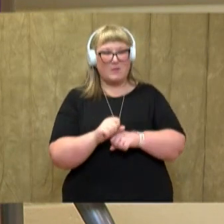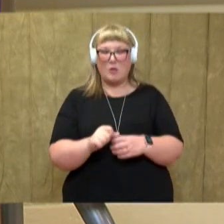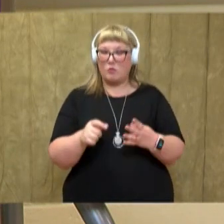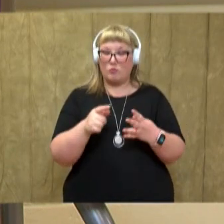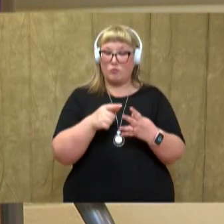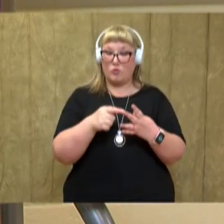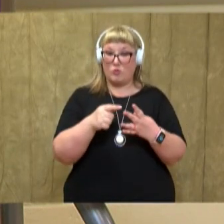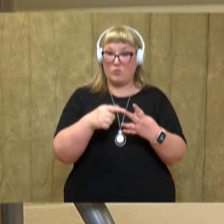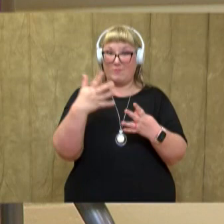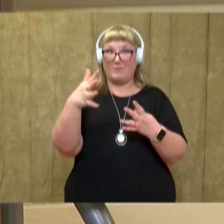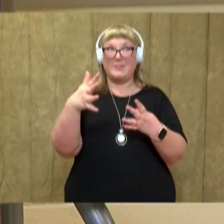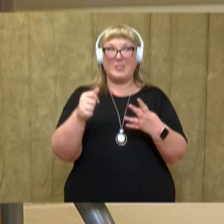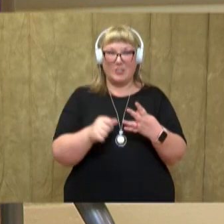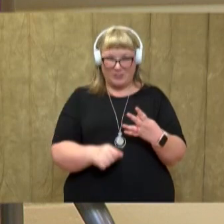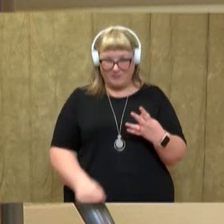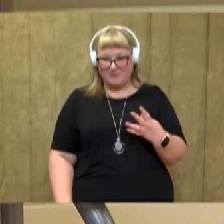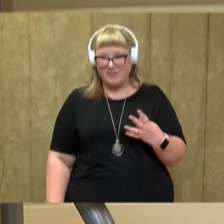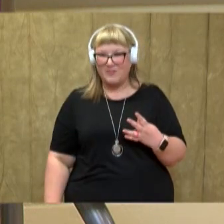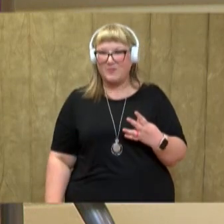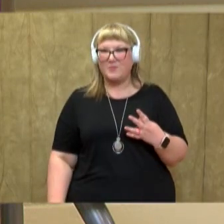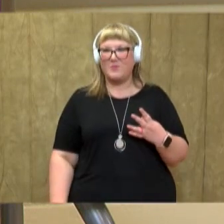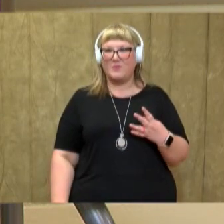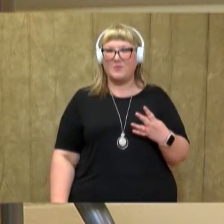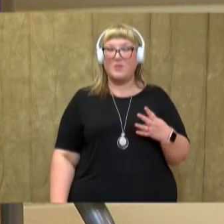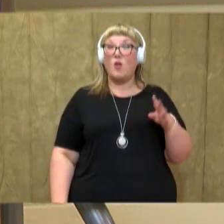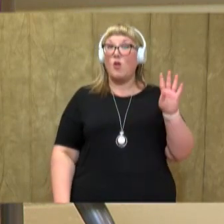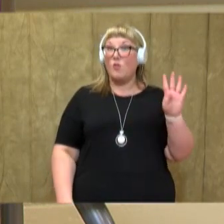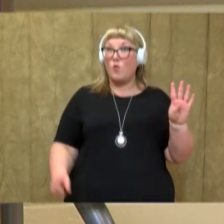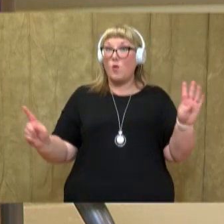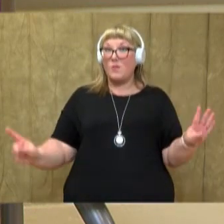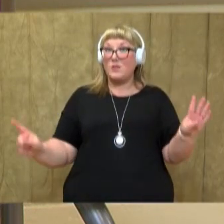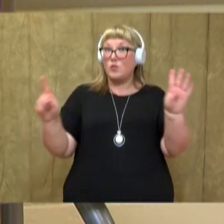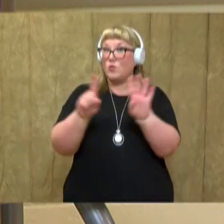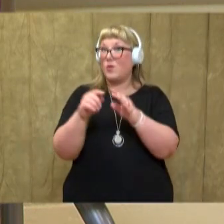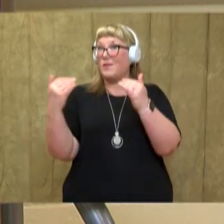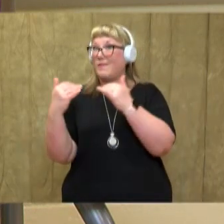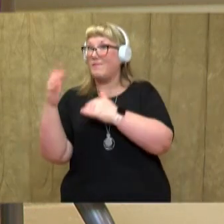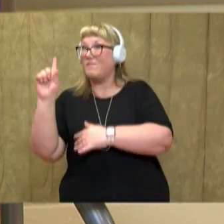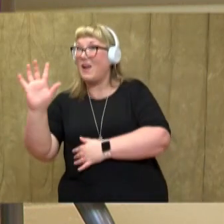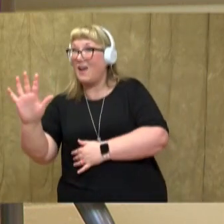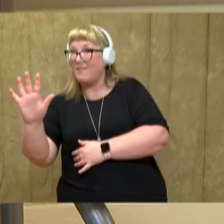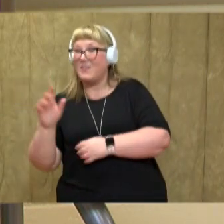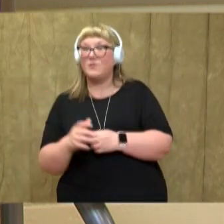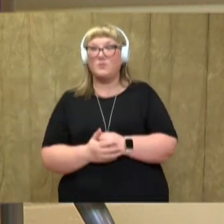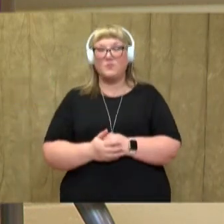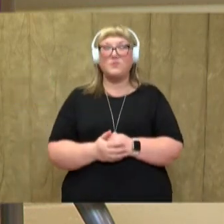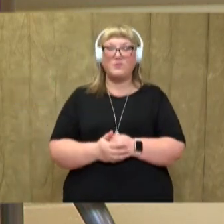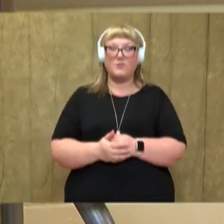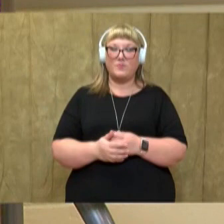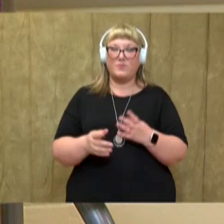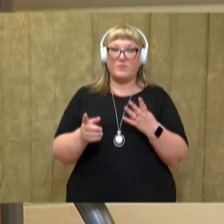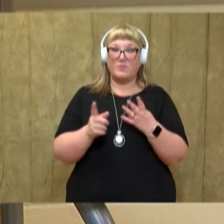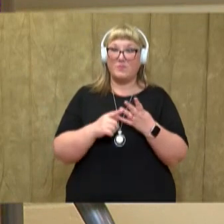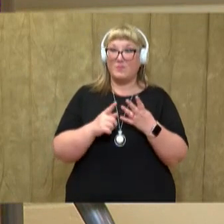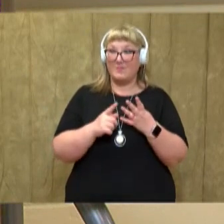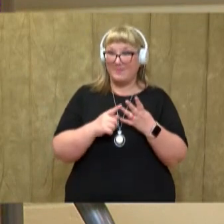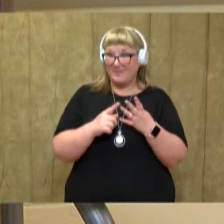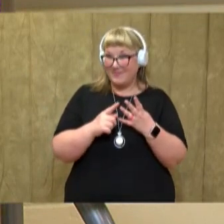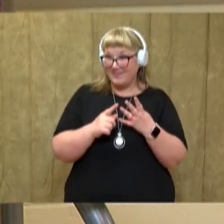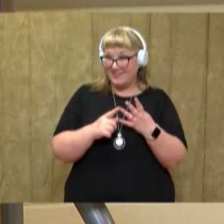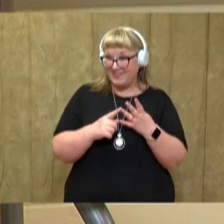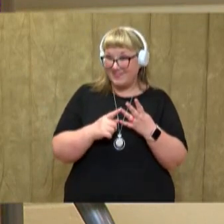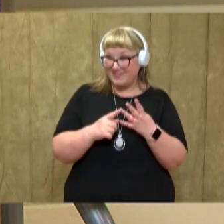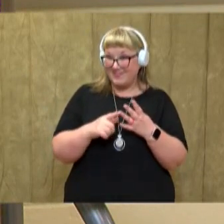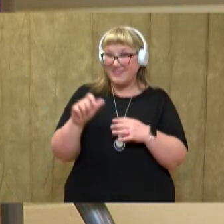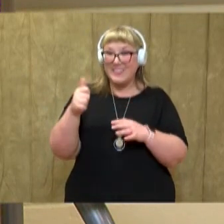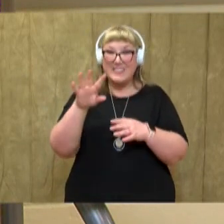we used to figure out that 4 plus 1 equals 5. Now let's try to solve it